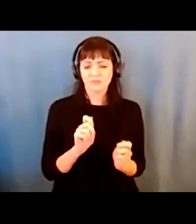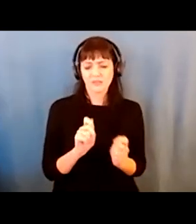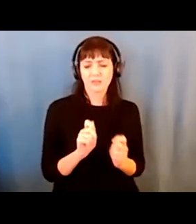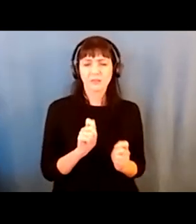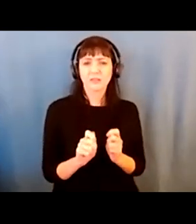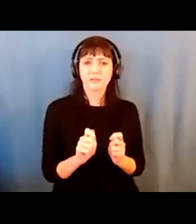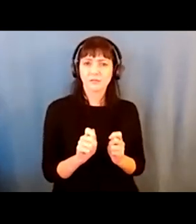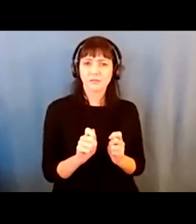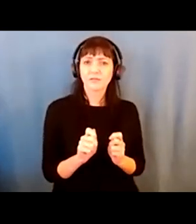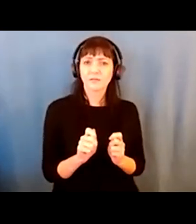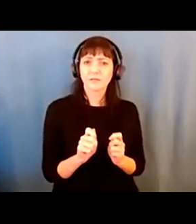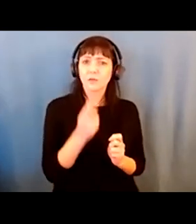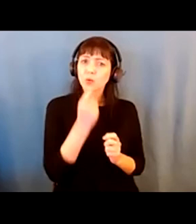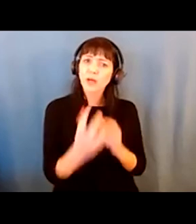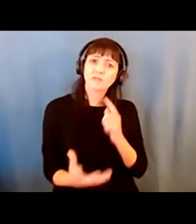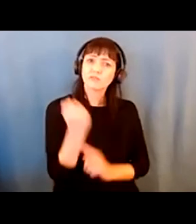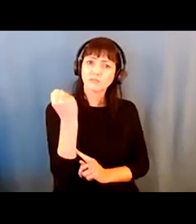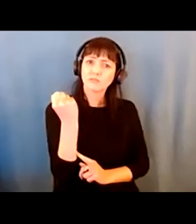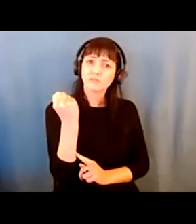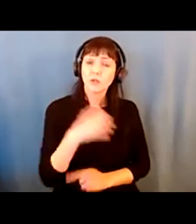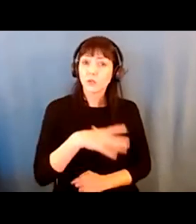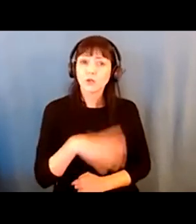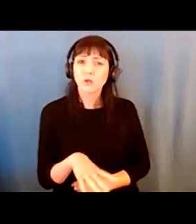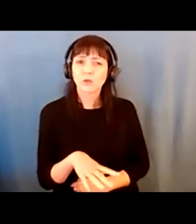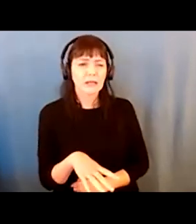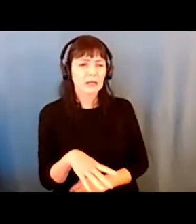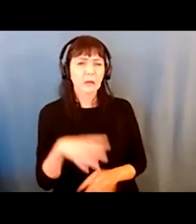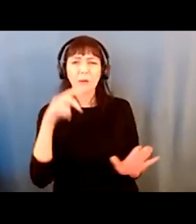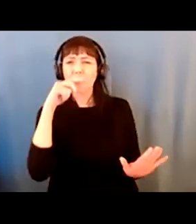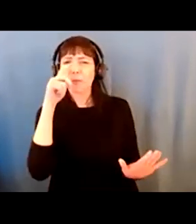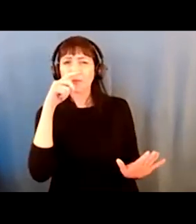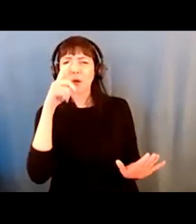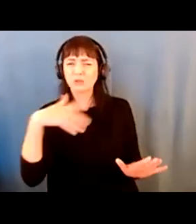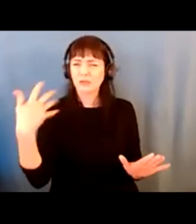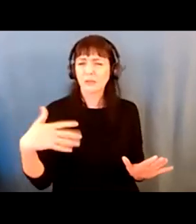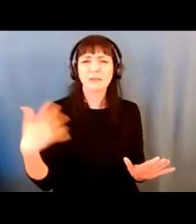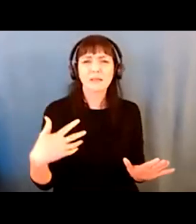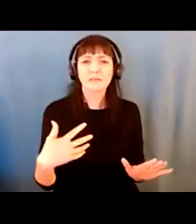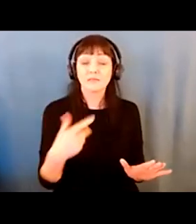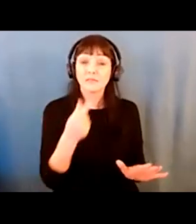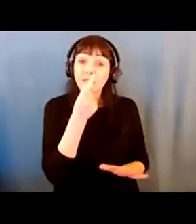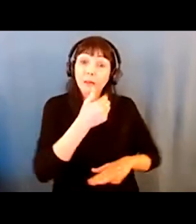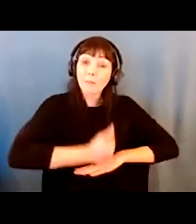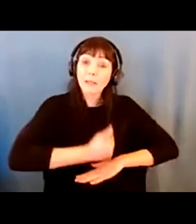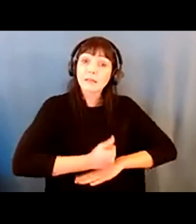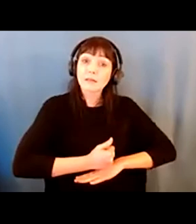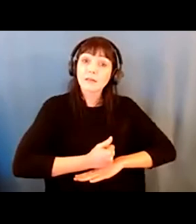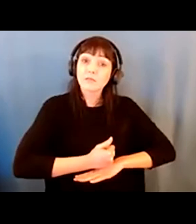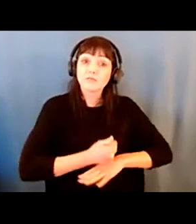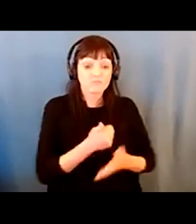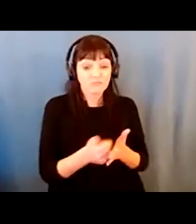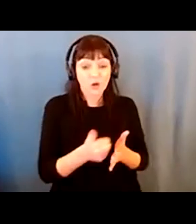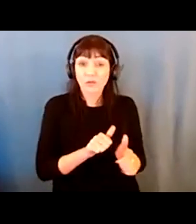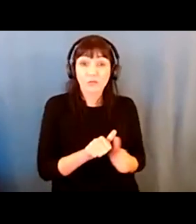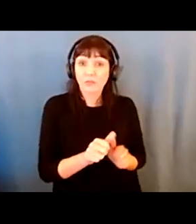don't need all these all singing and all dancing solutions. It's like very basic. It's often the best. It's